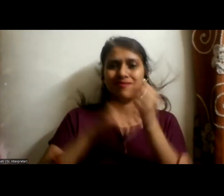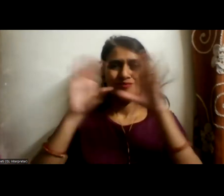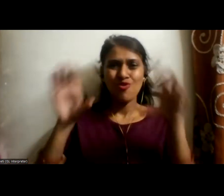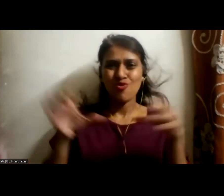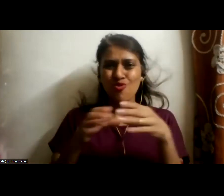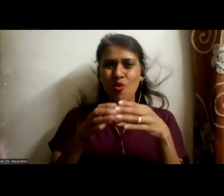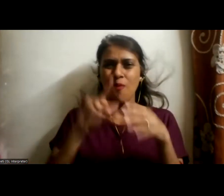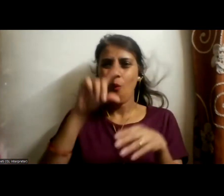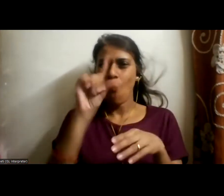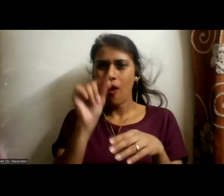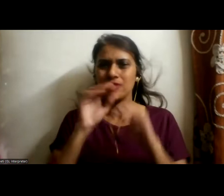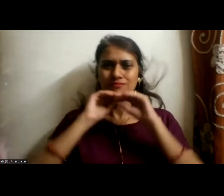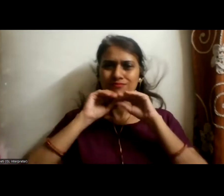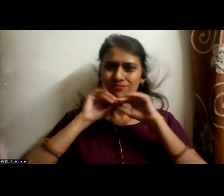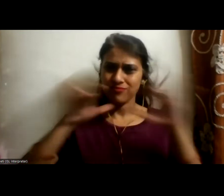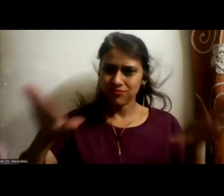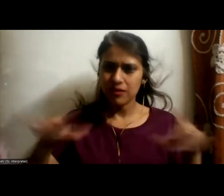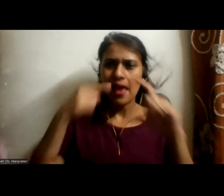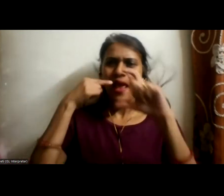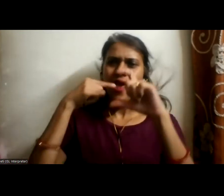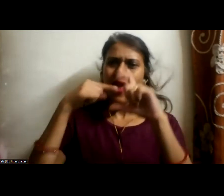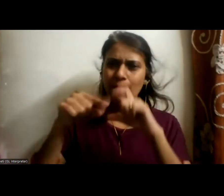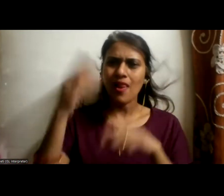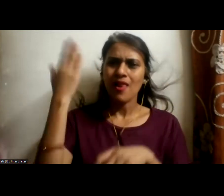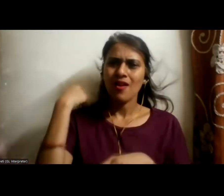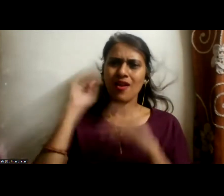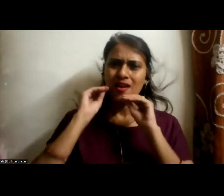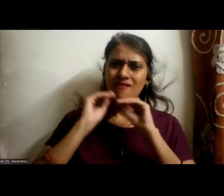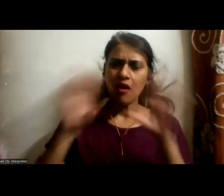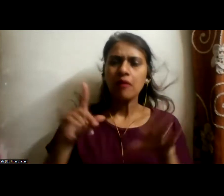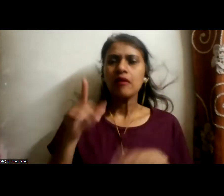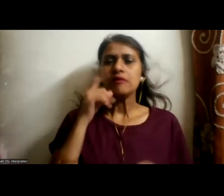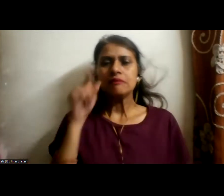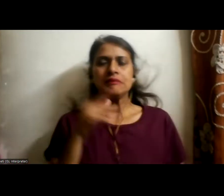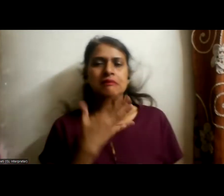WhatsApp and email both. Yes, I think I may have missed it or.